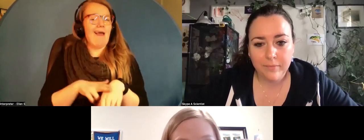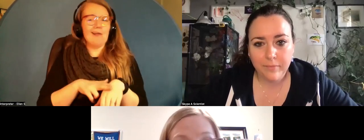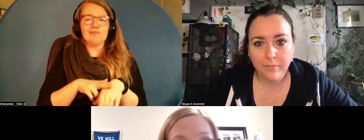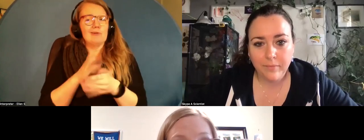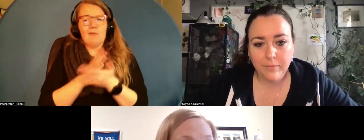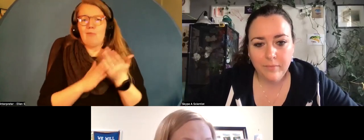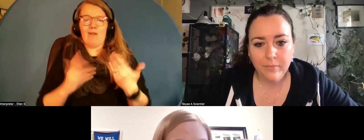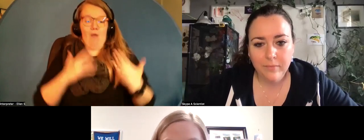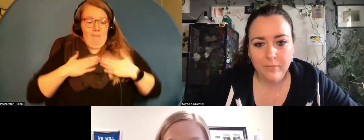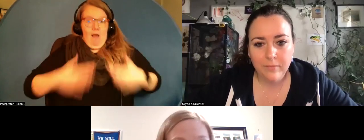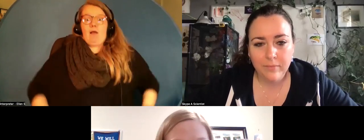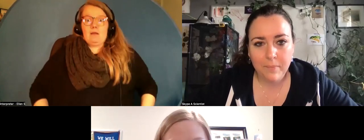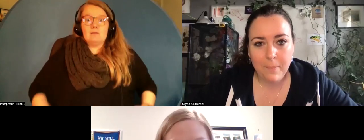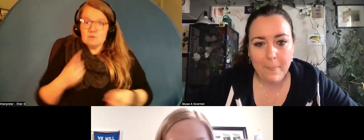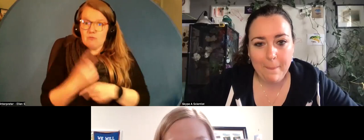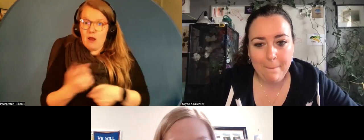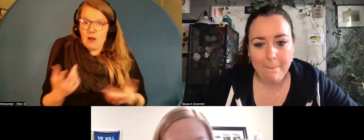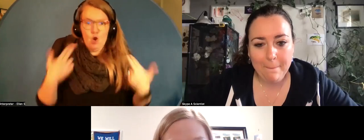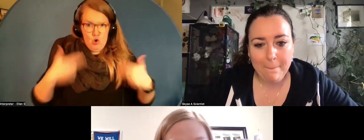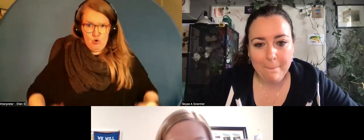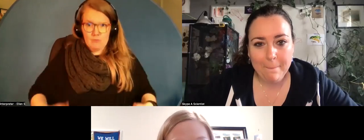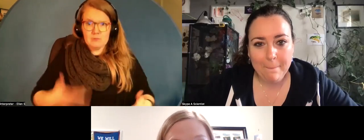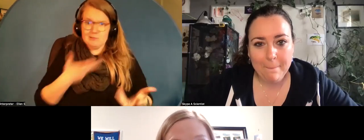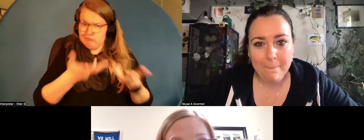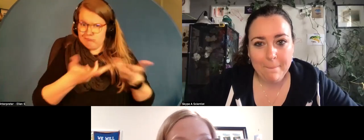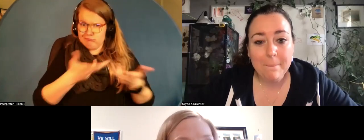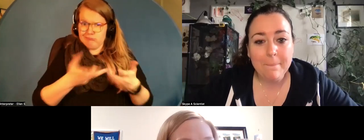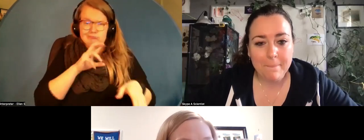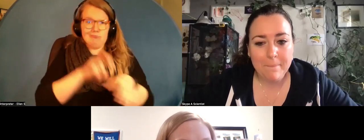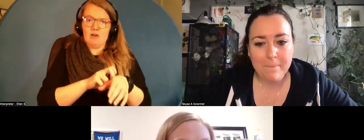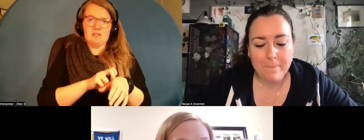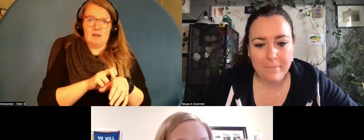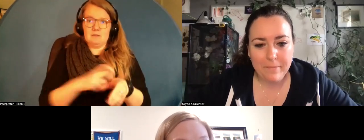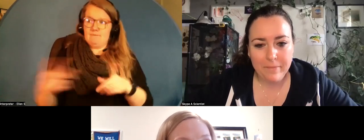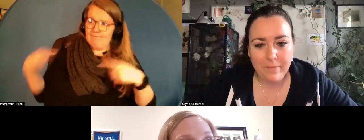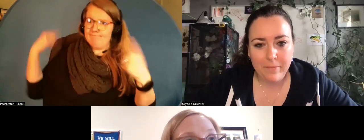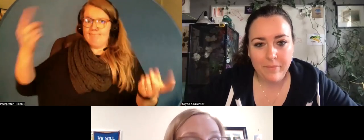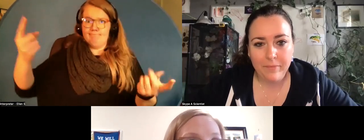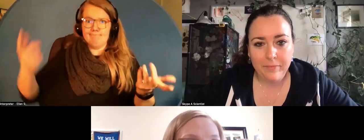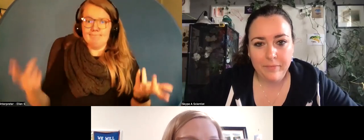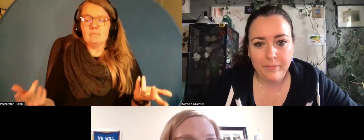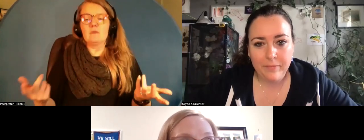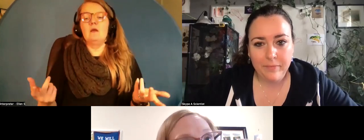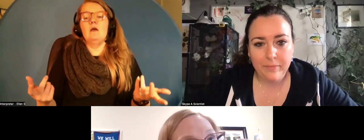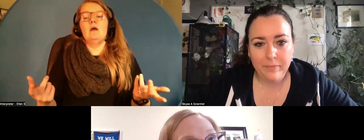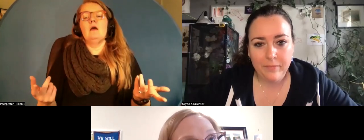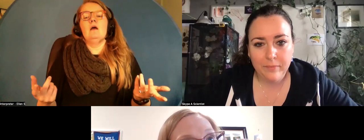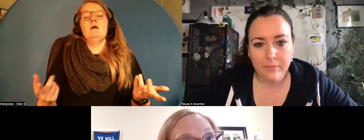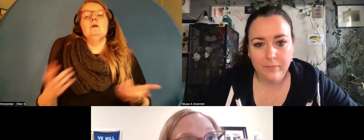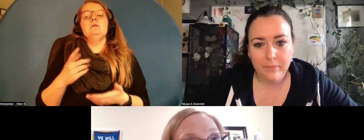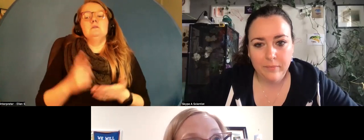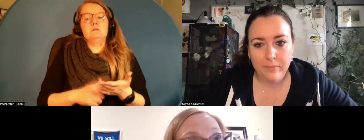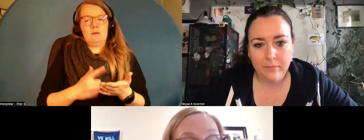our bodies, like humans have been encountering parasites forever, there are some